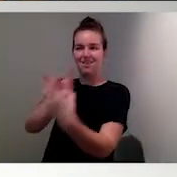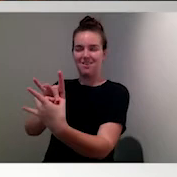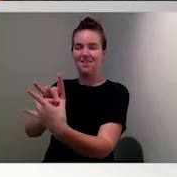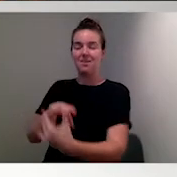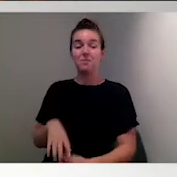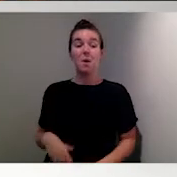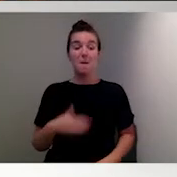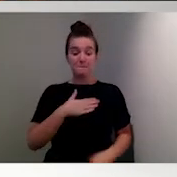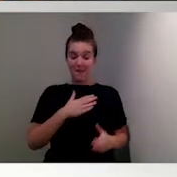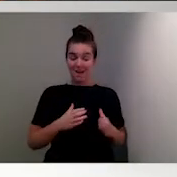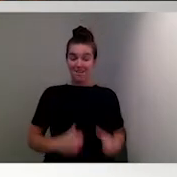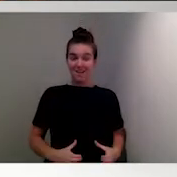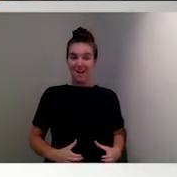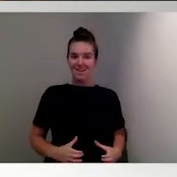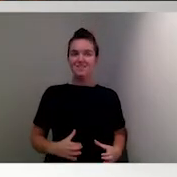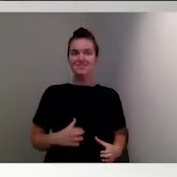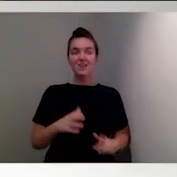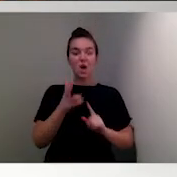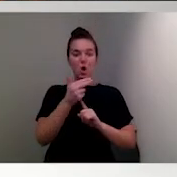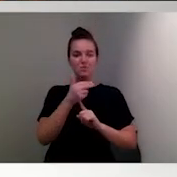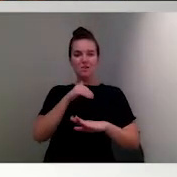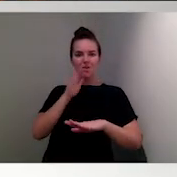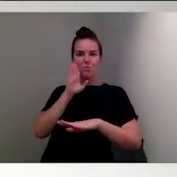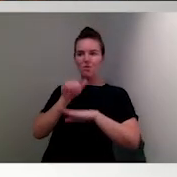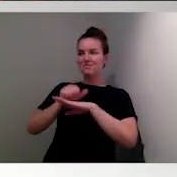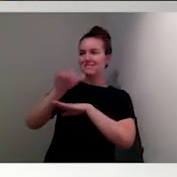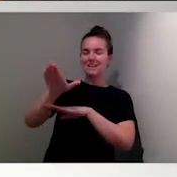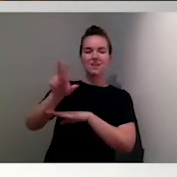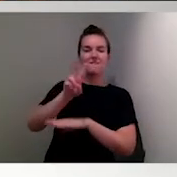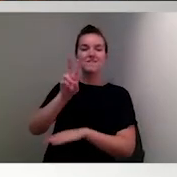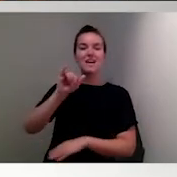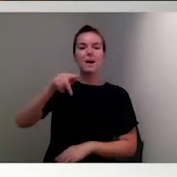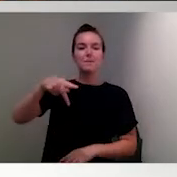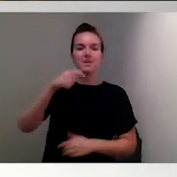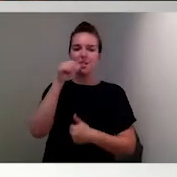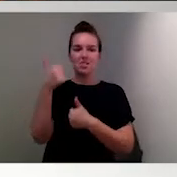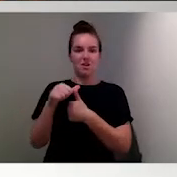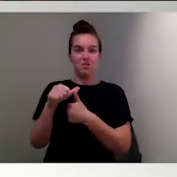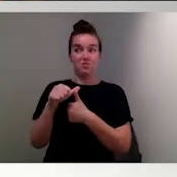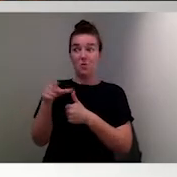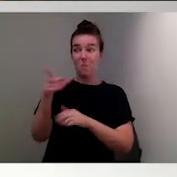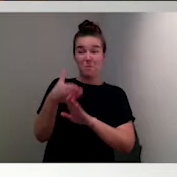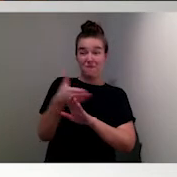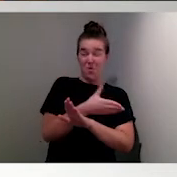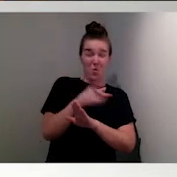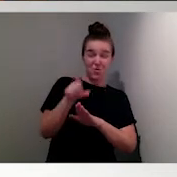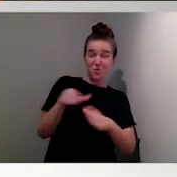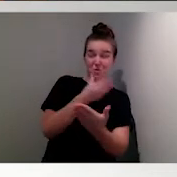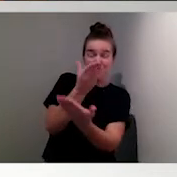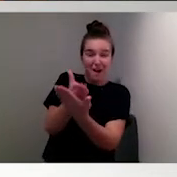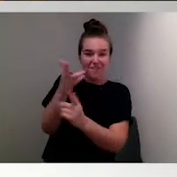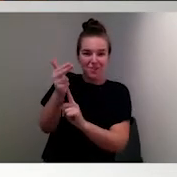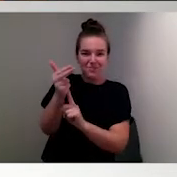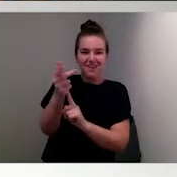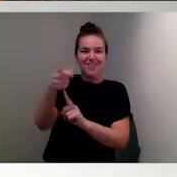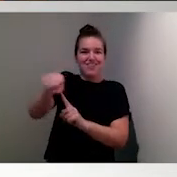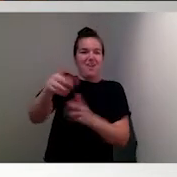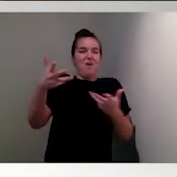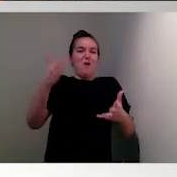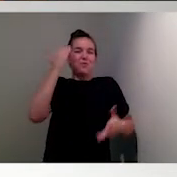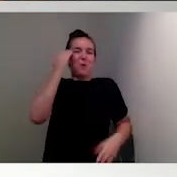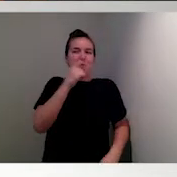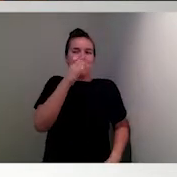letter to the resort that they're going to. So they know who you are before you even arrive. And if you have